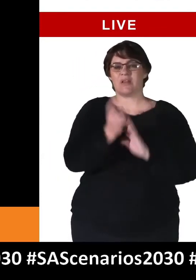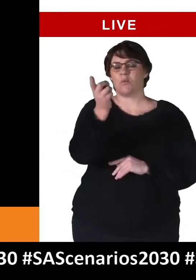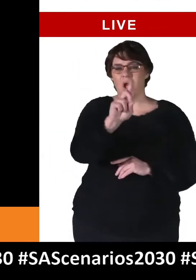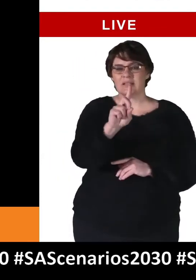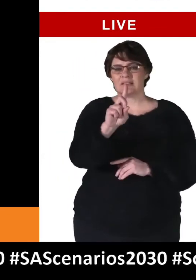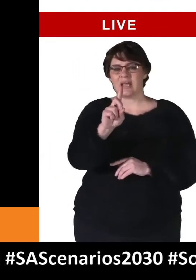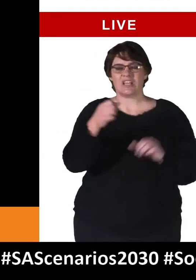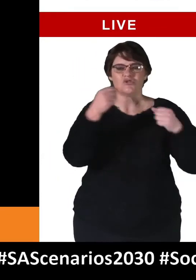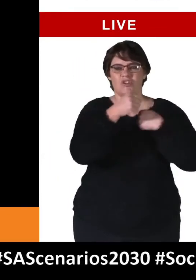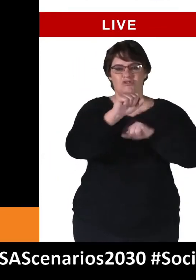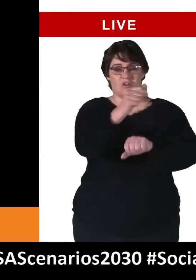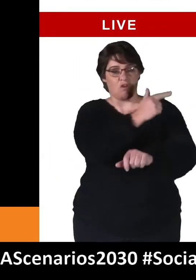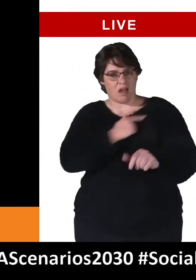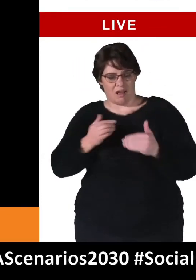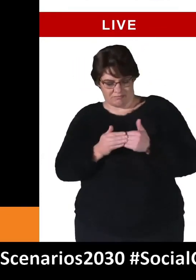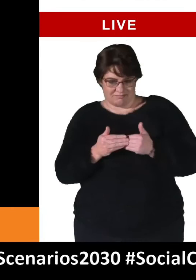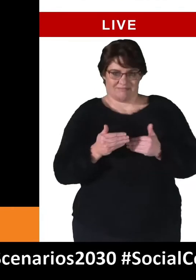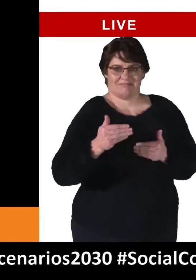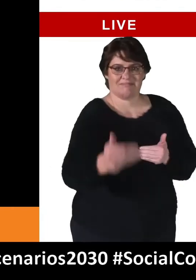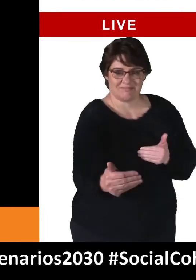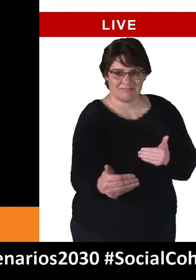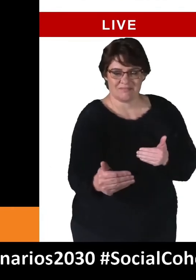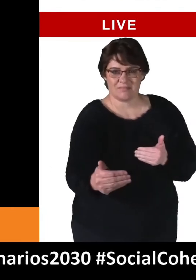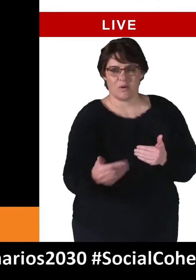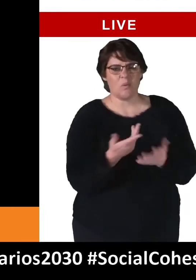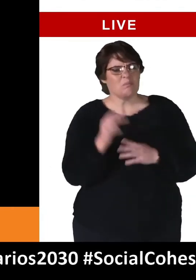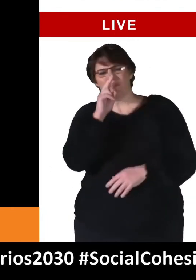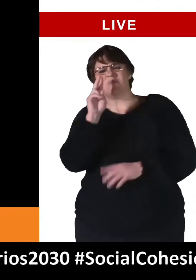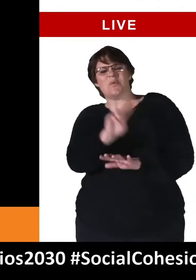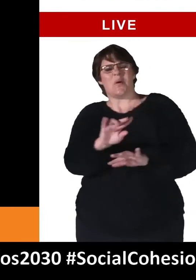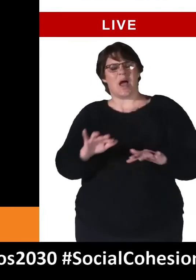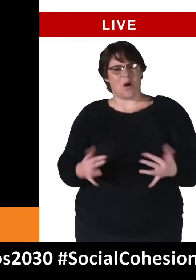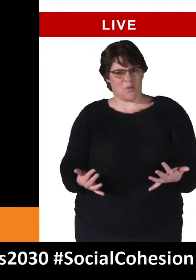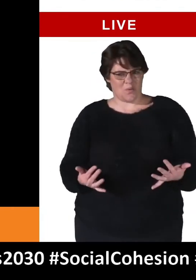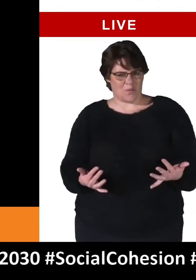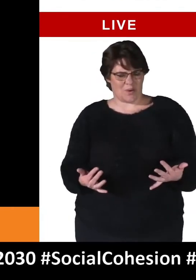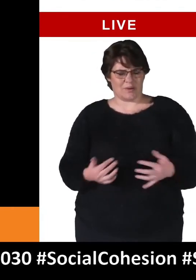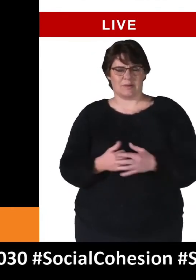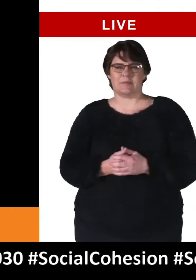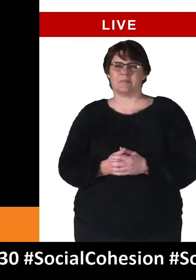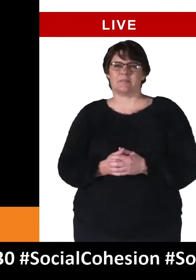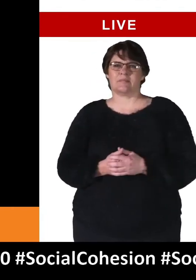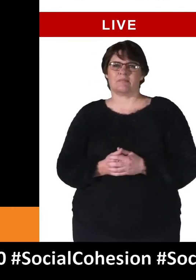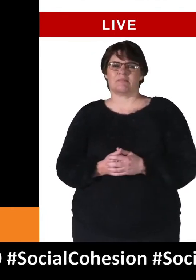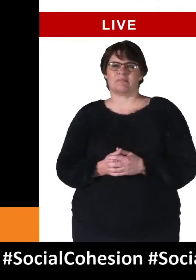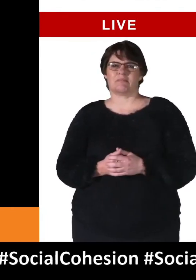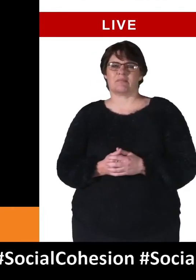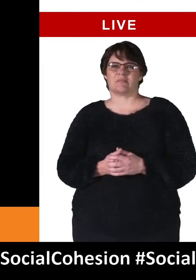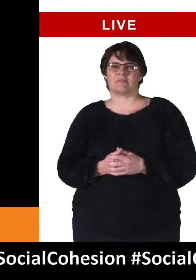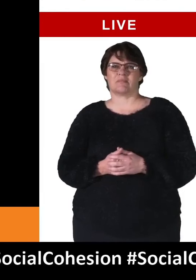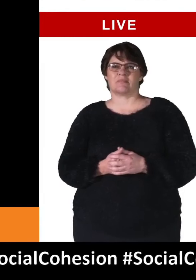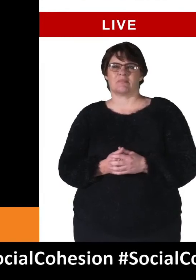long-term strategies, these have to be viewed or looked at through the